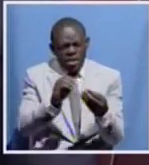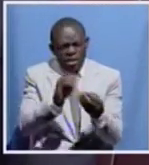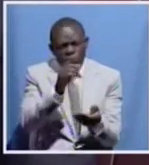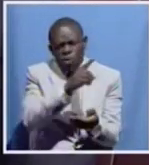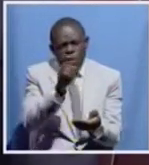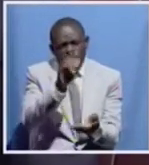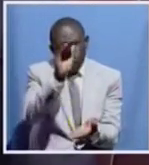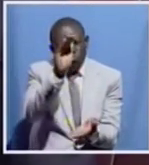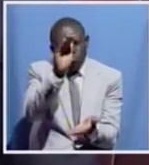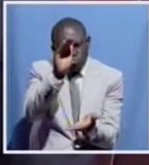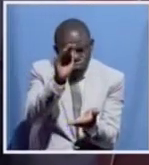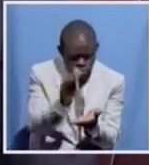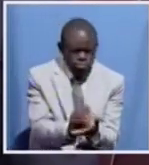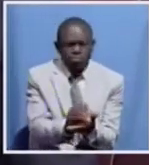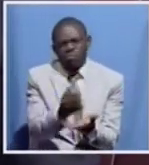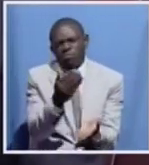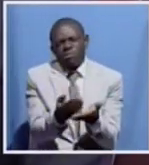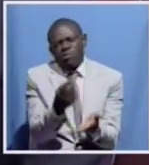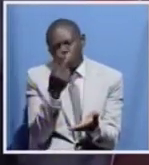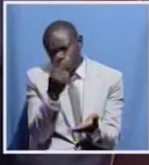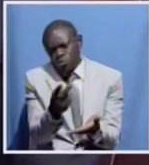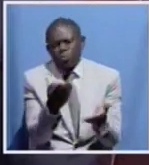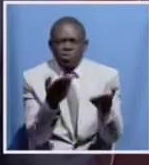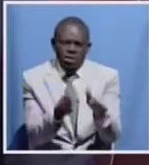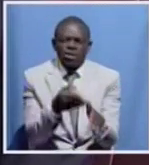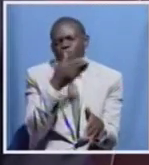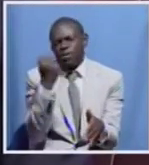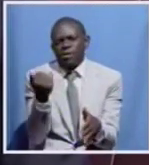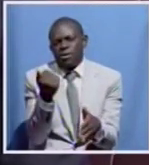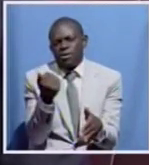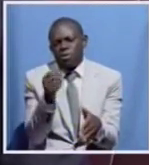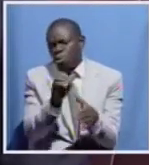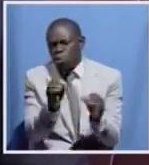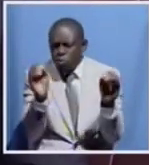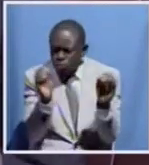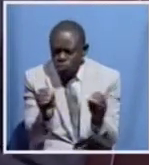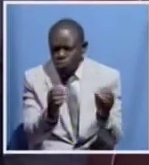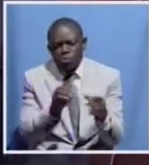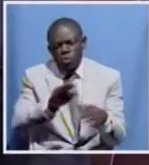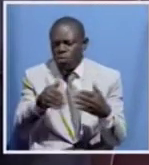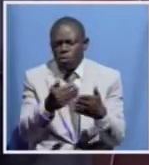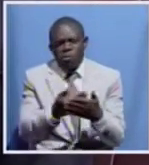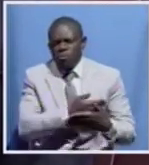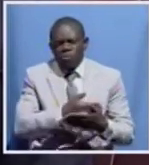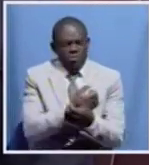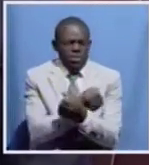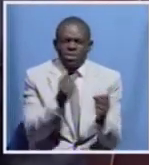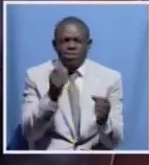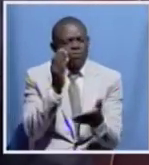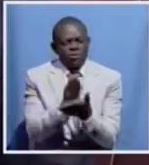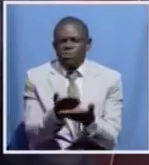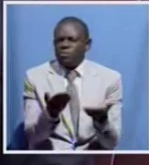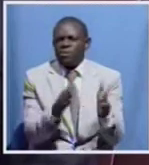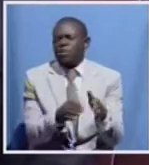you are going to get a government-to-government zero-rated interest financing to save babies from dying, to